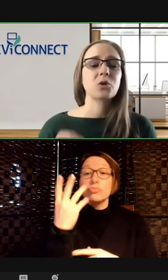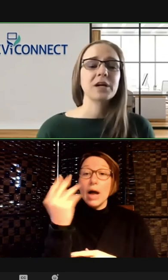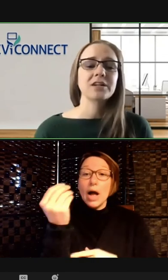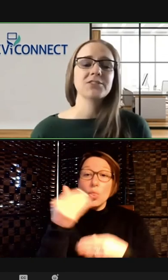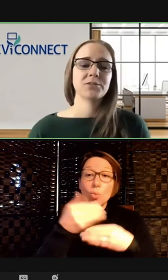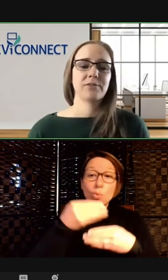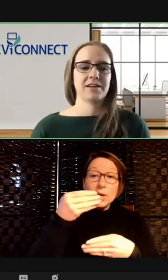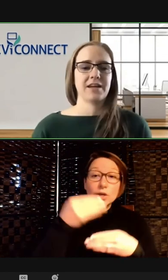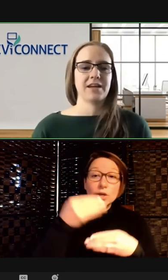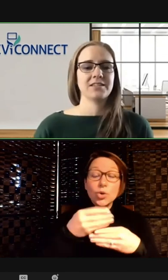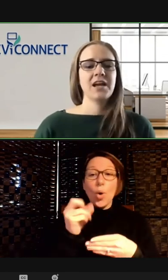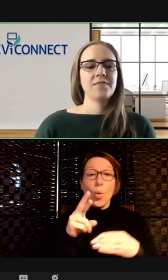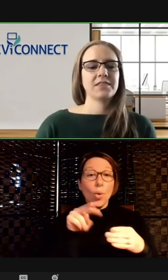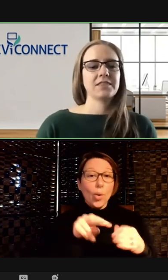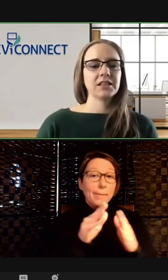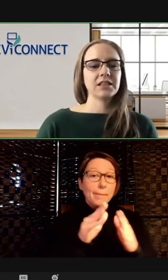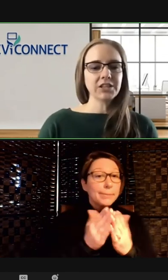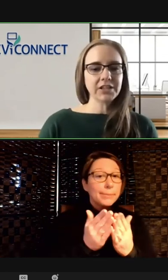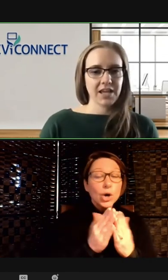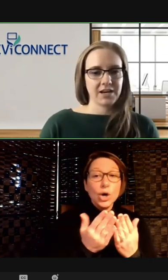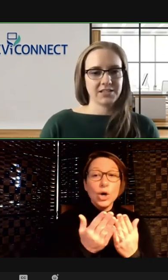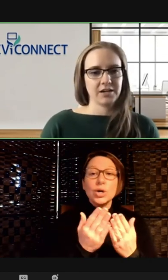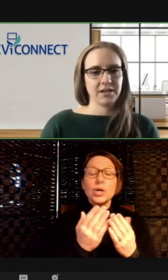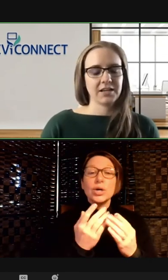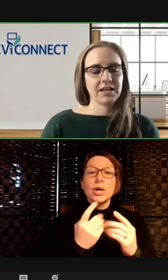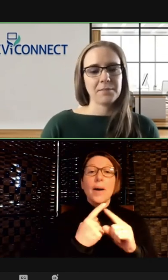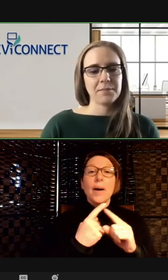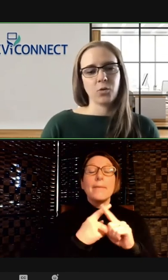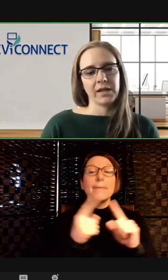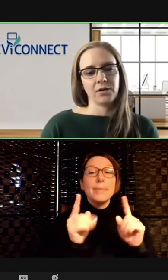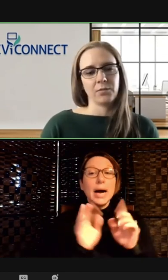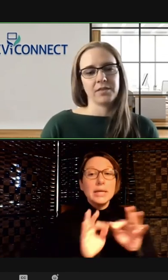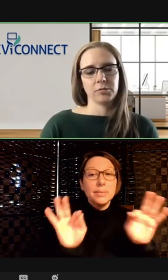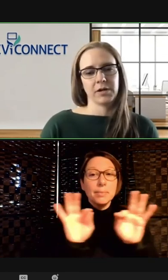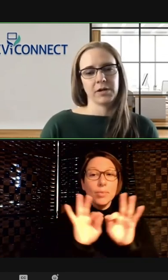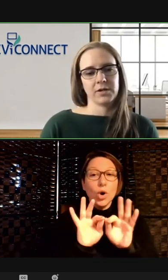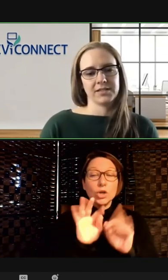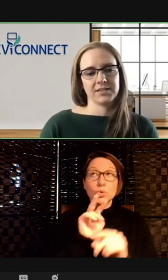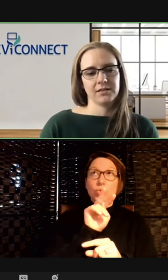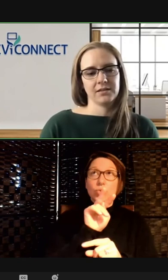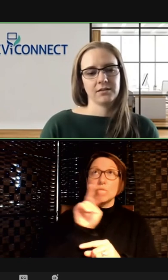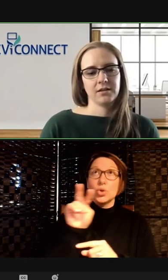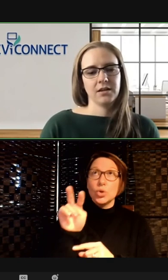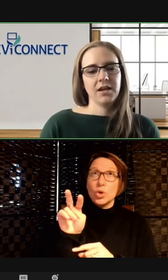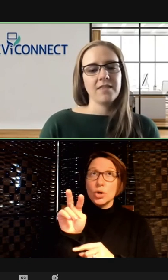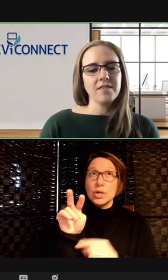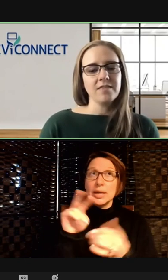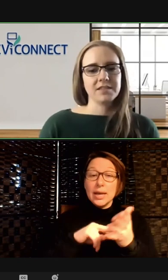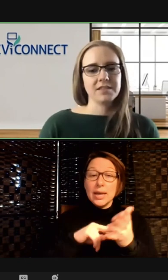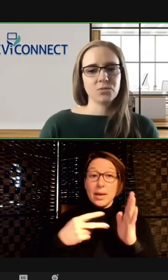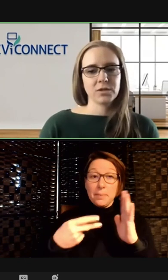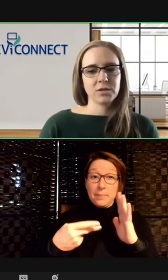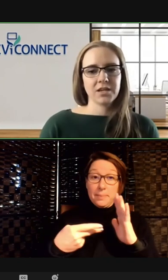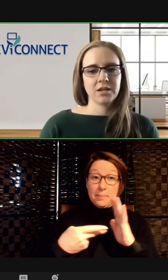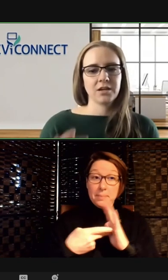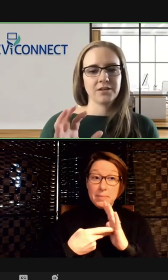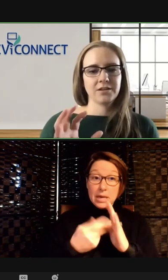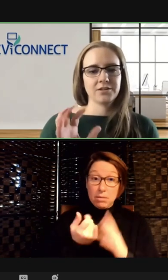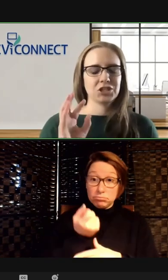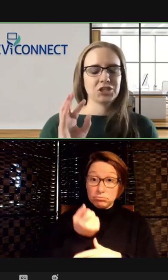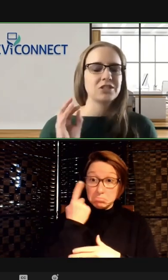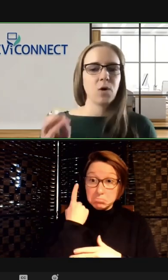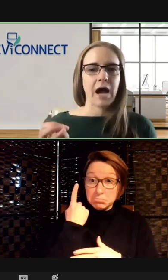but it's critical to recognize that looking at a target cannot be equated with interpreting what is seen. I think this is